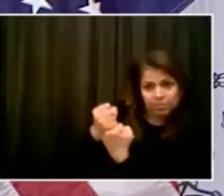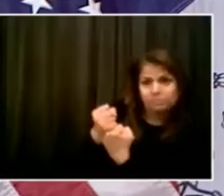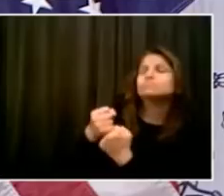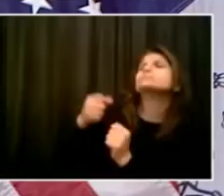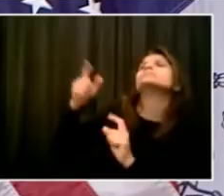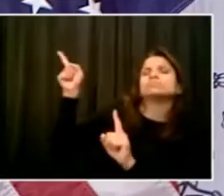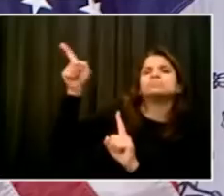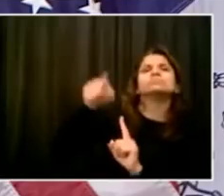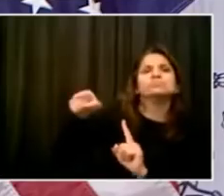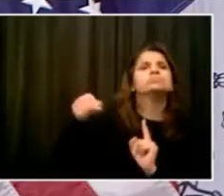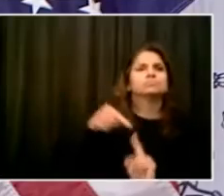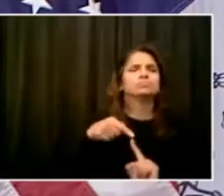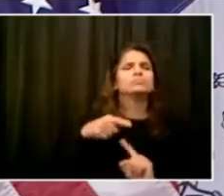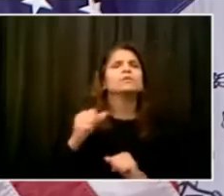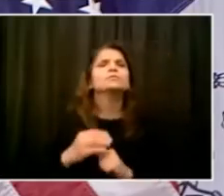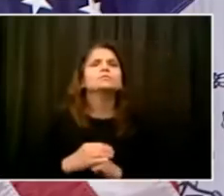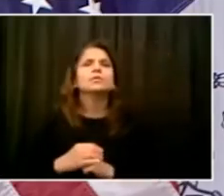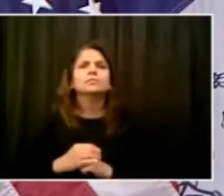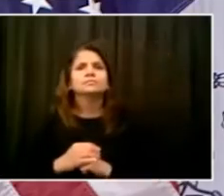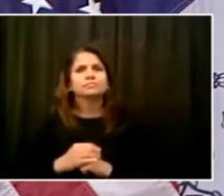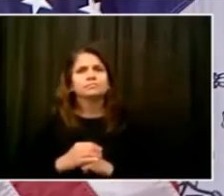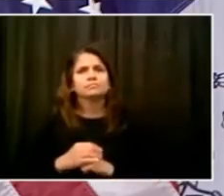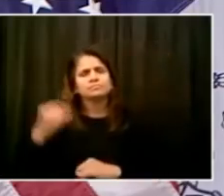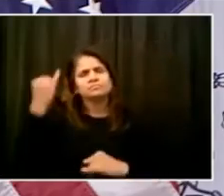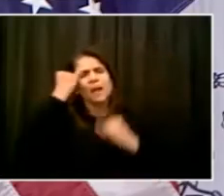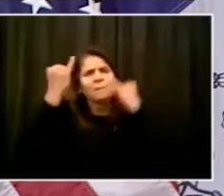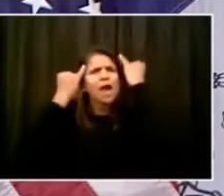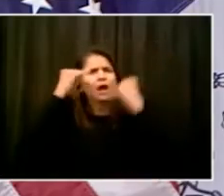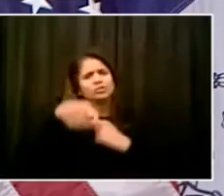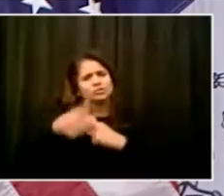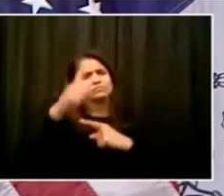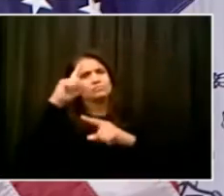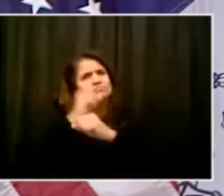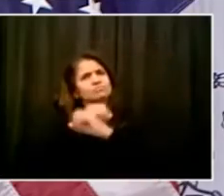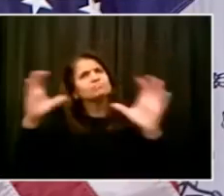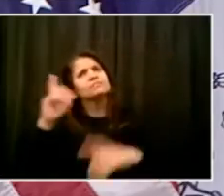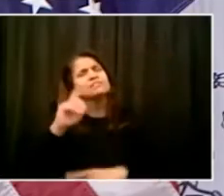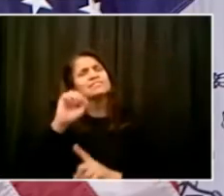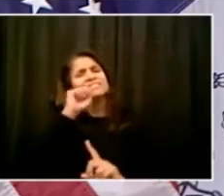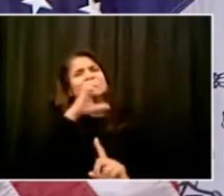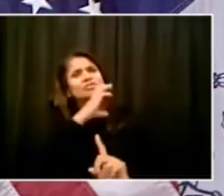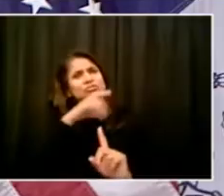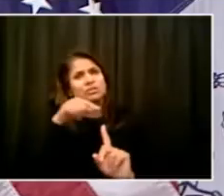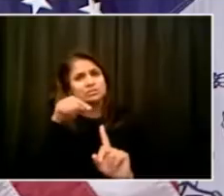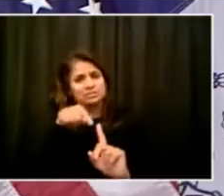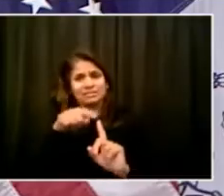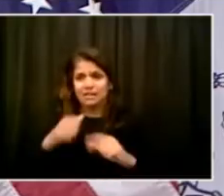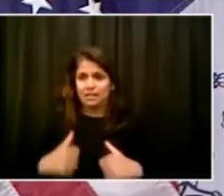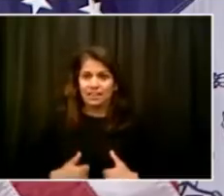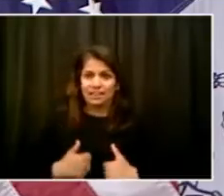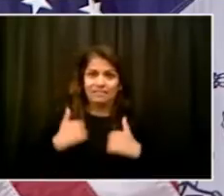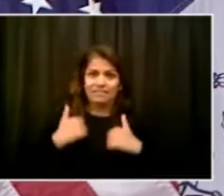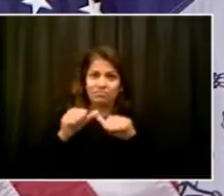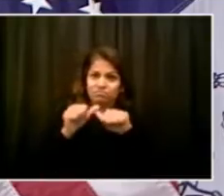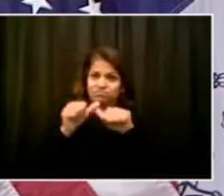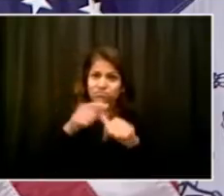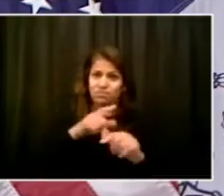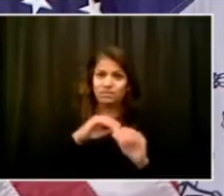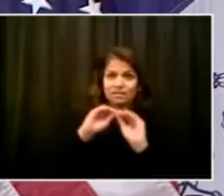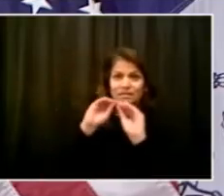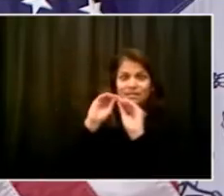had the ability to stay at home longer. Imagine how much better their lives would be. And that's what I want to see us strive for.